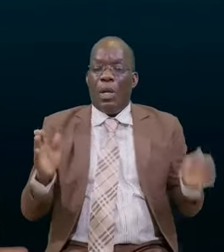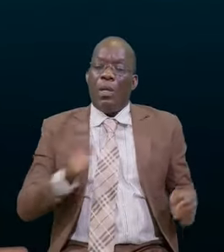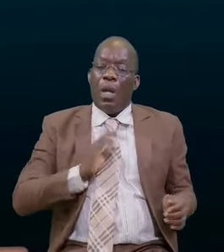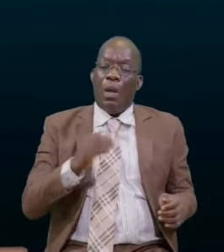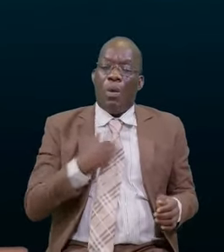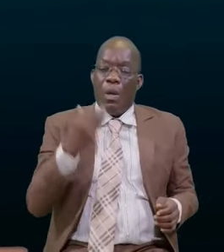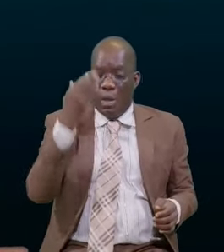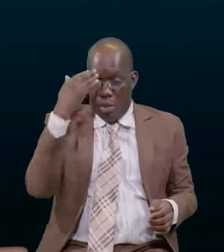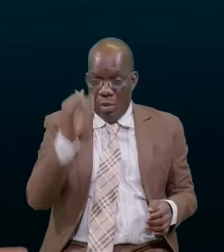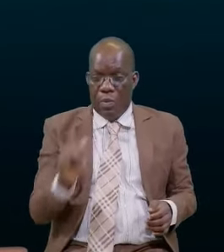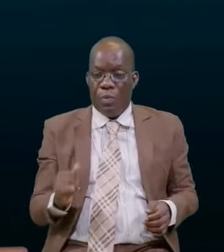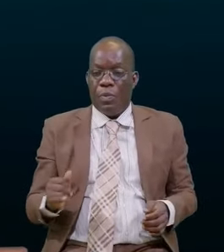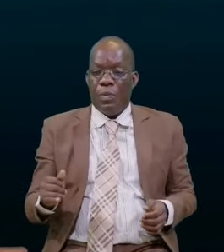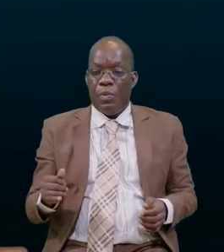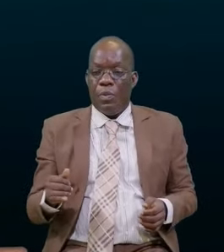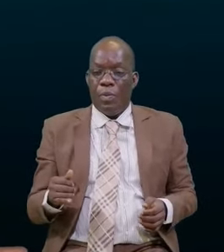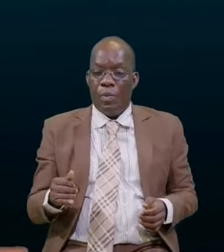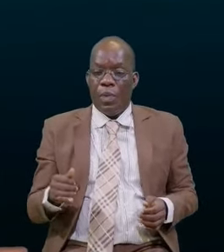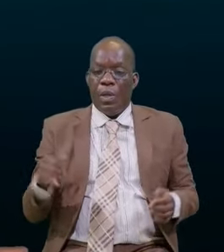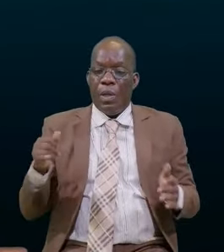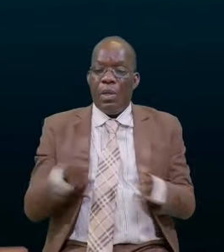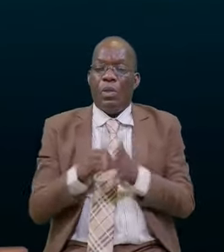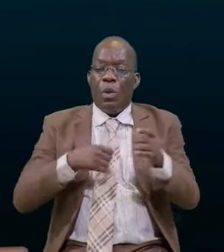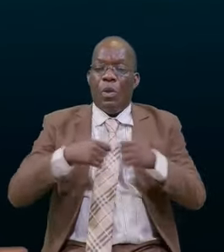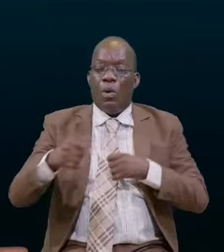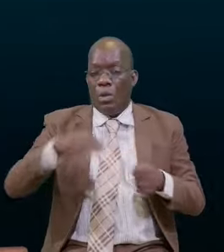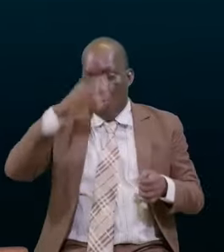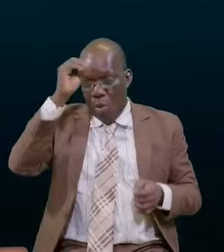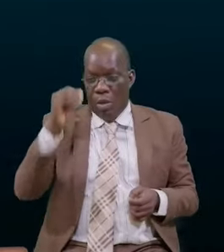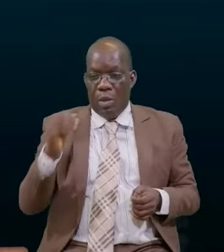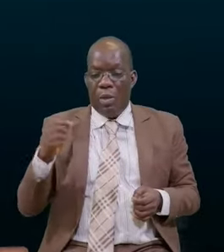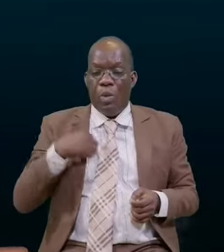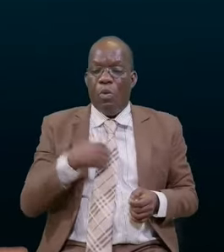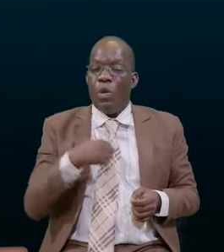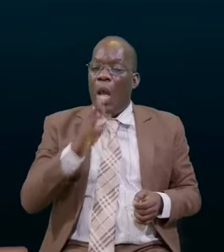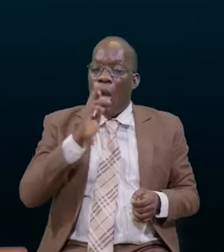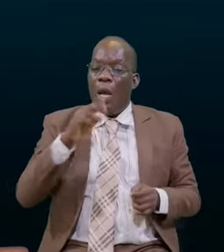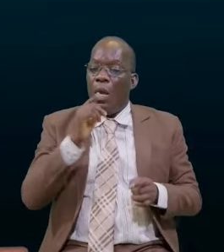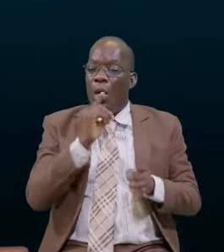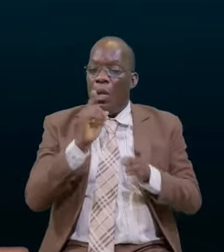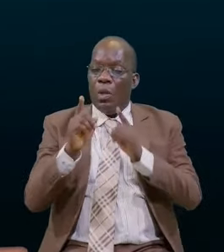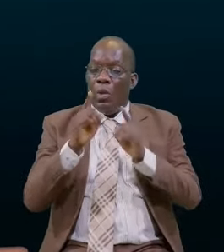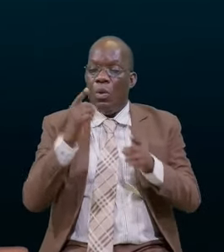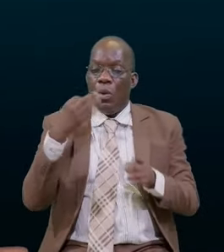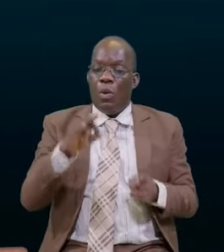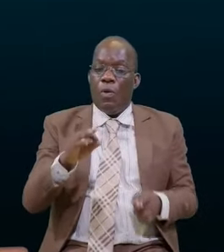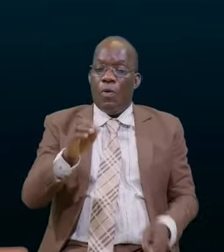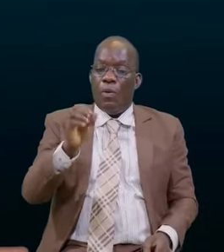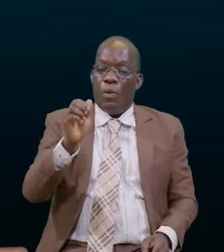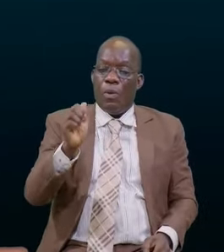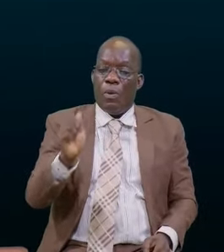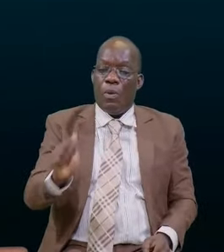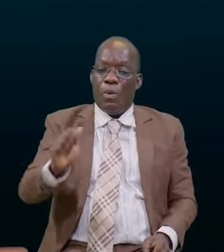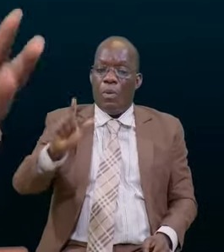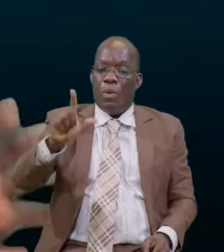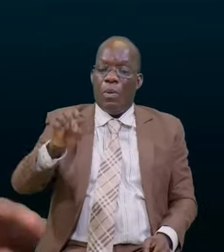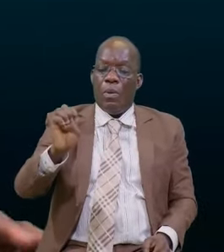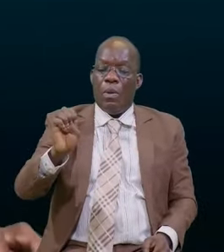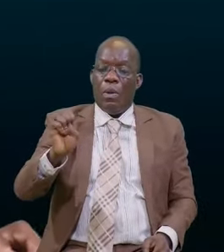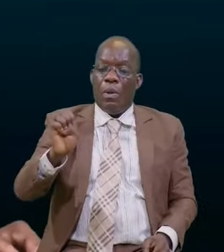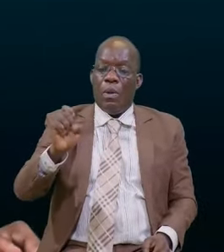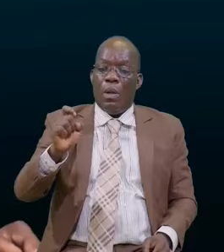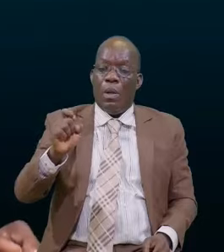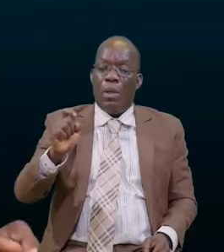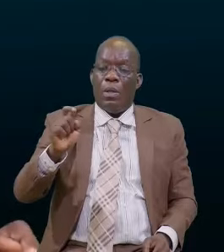enjoy man the most we are told about Alexander the Great who at the age of 33 he conquered the then